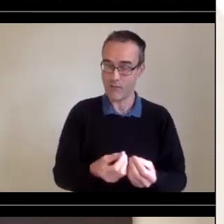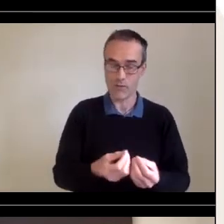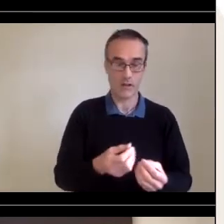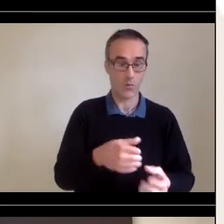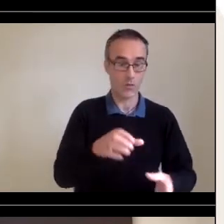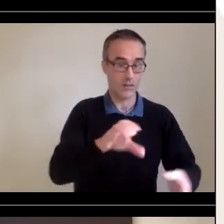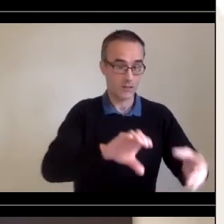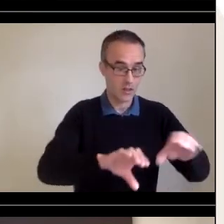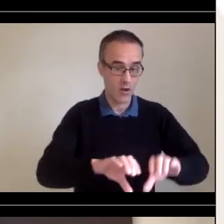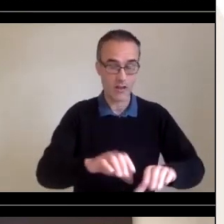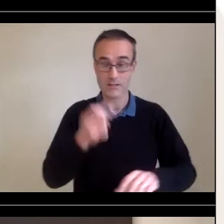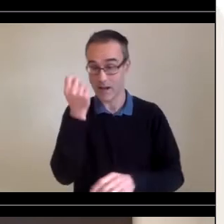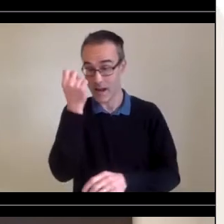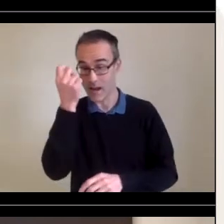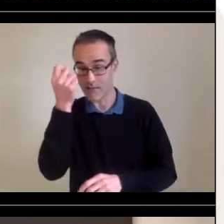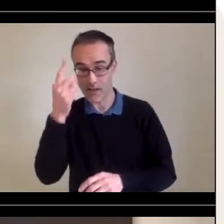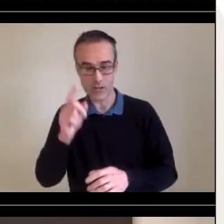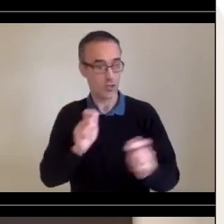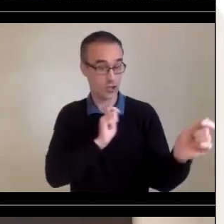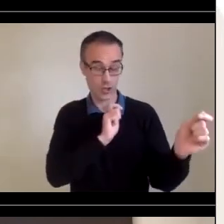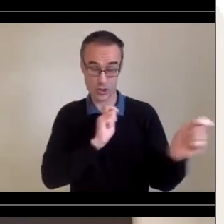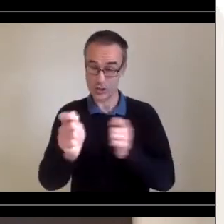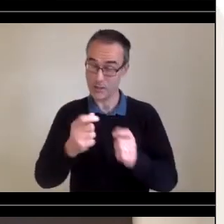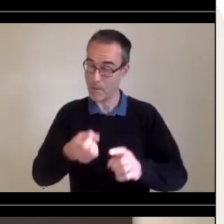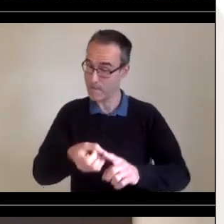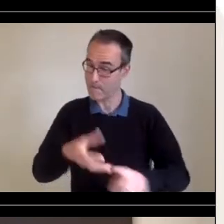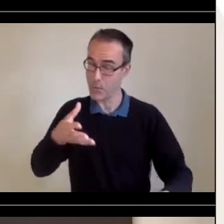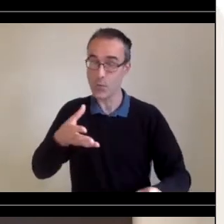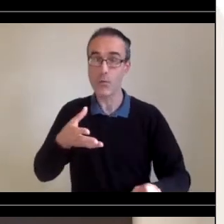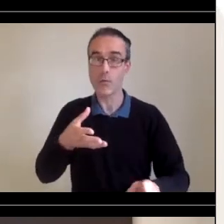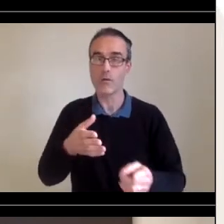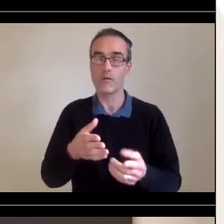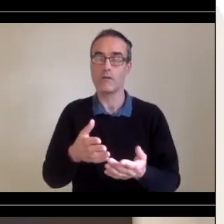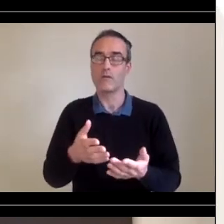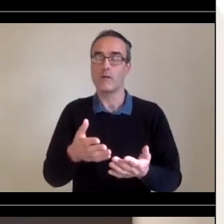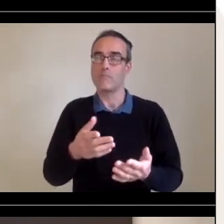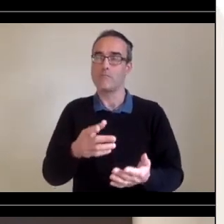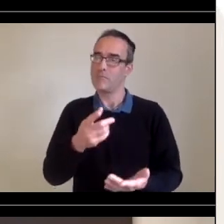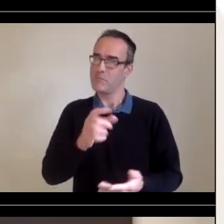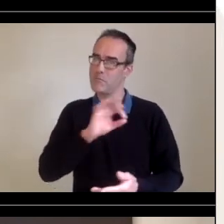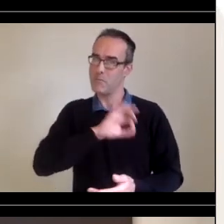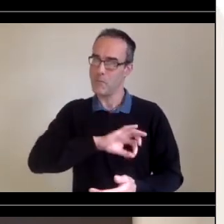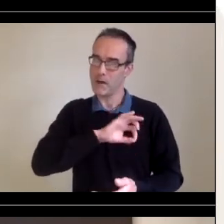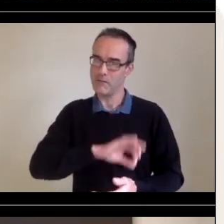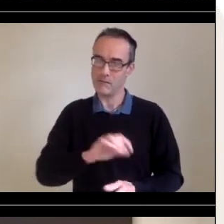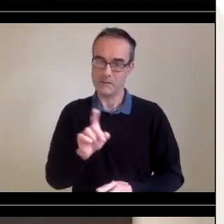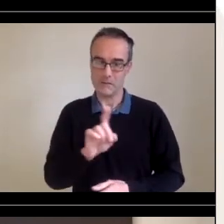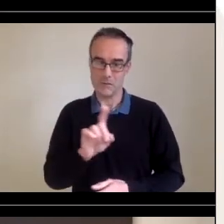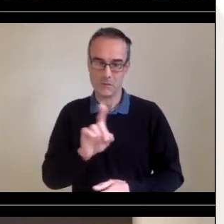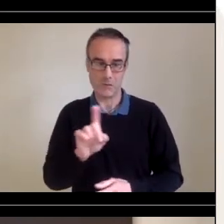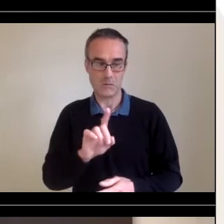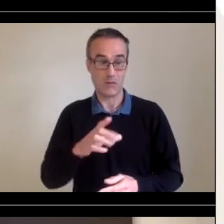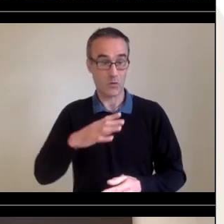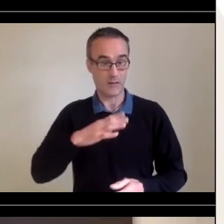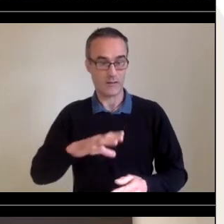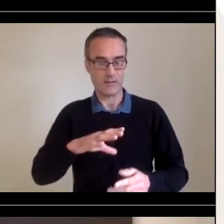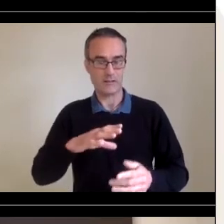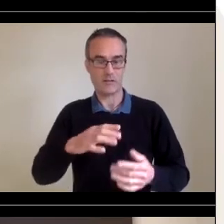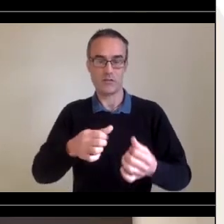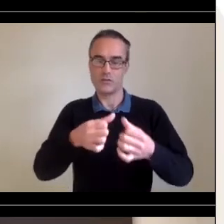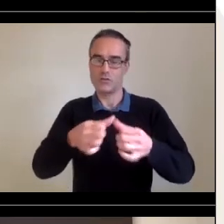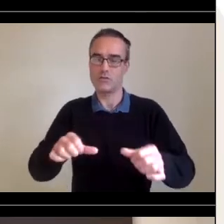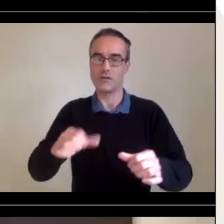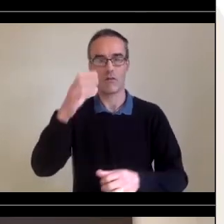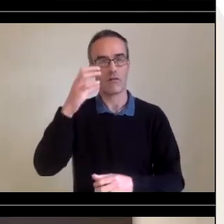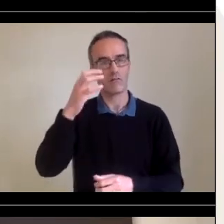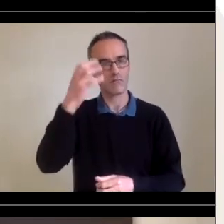unprecedented. It has to be to tackle our global challenges, but also, that science will run away with us, and governments are therefore,